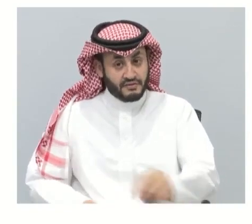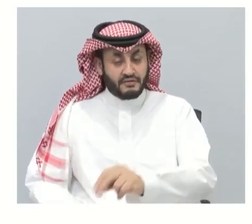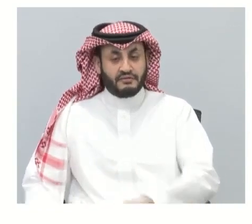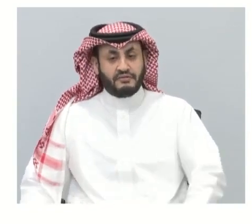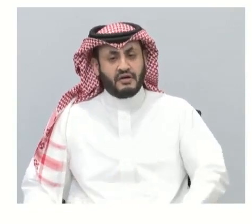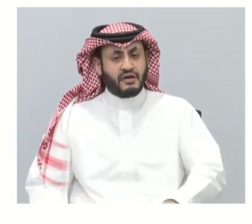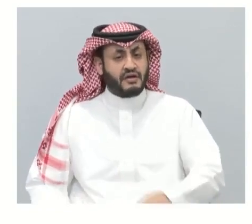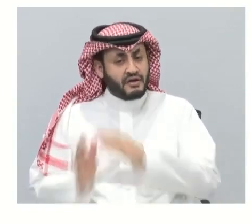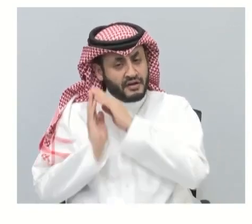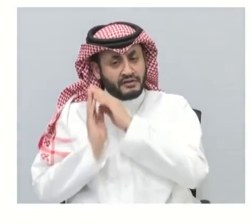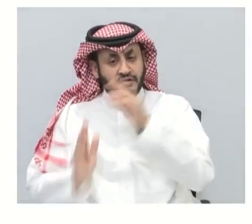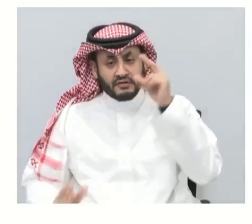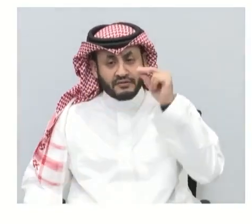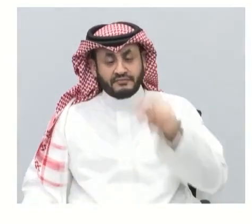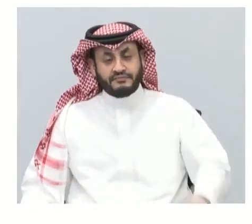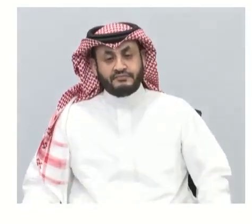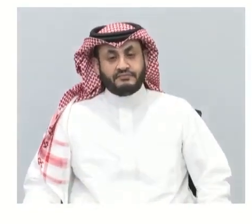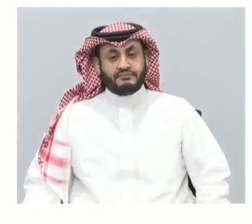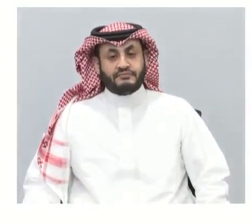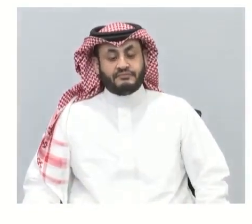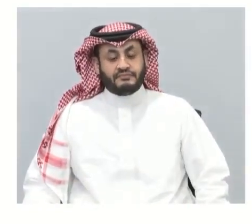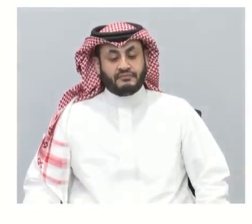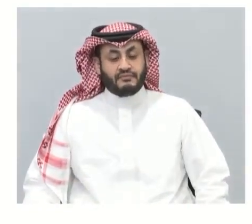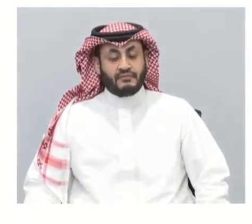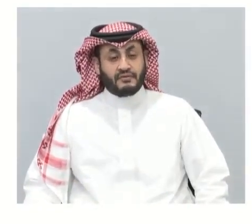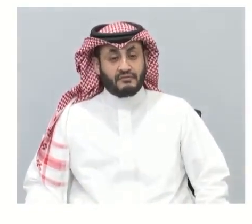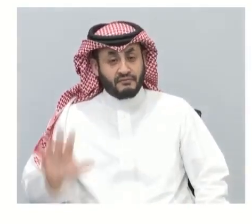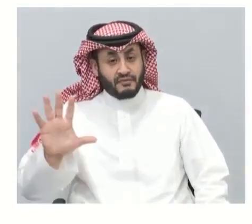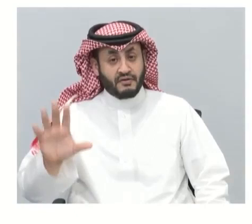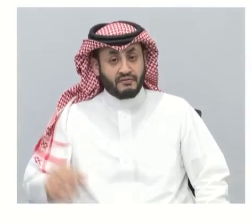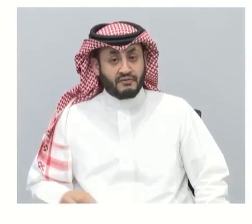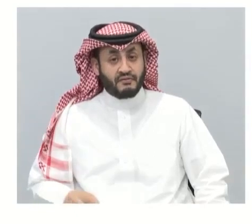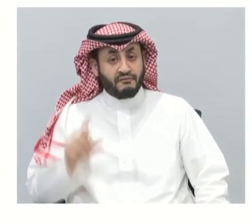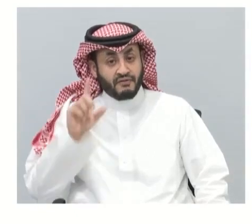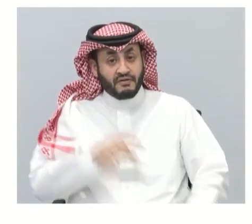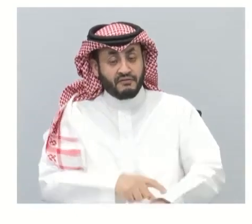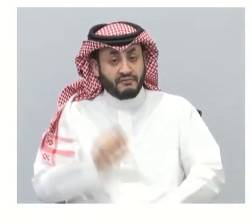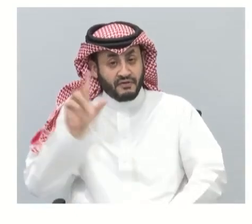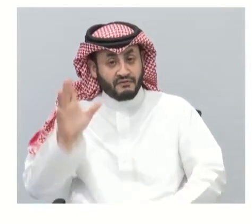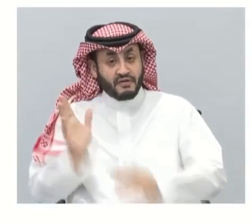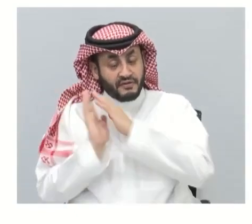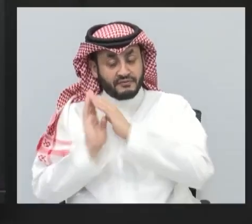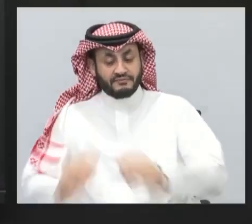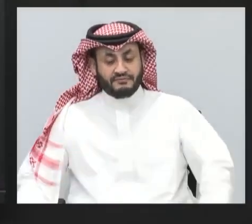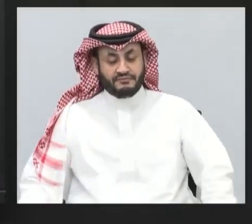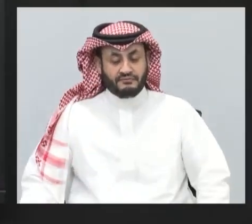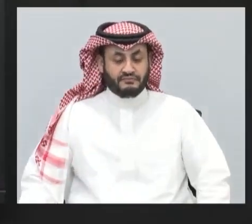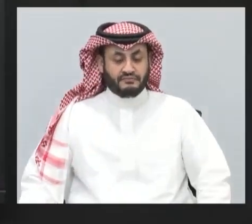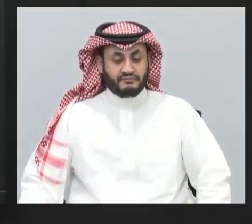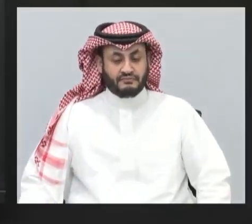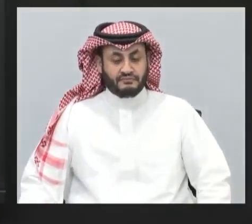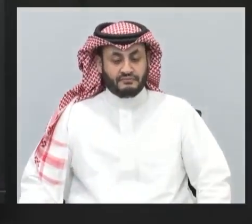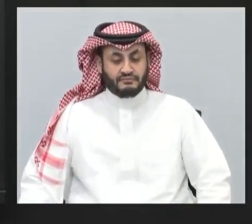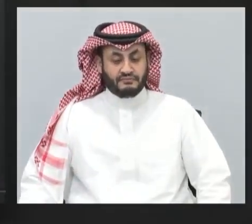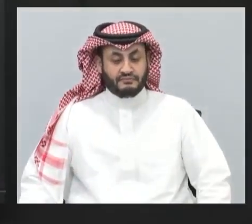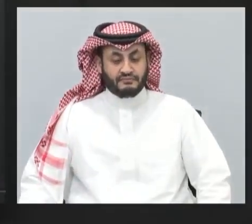been sleeping? The answer, he has been sleeping for 5 hours. So here our focus is on the time. So all